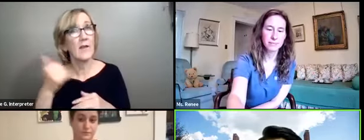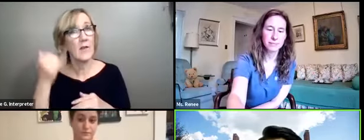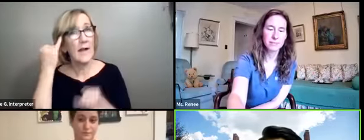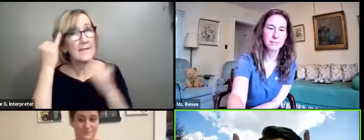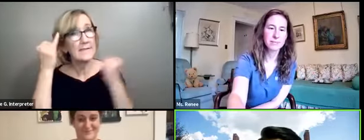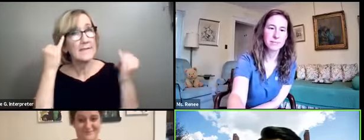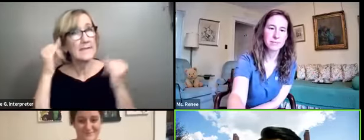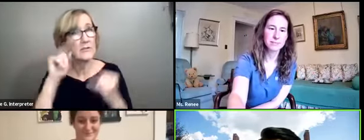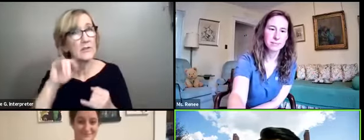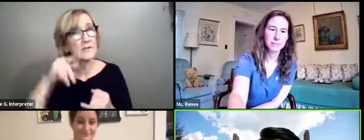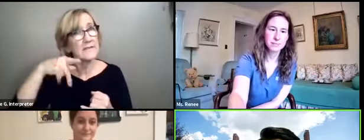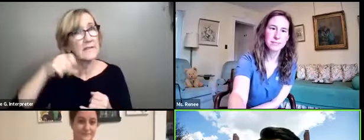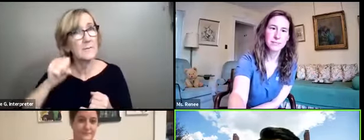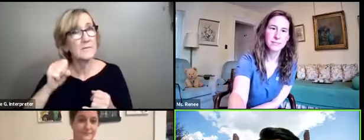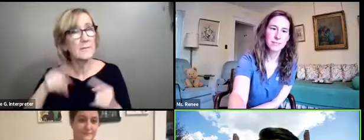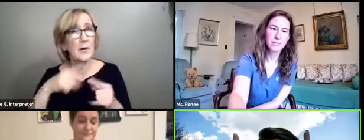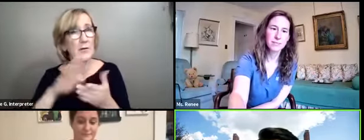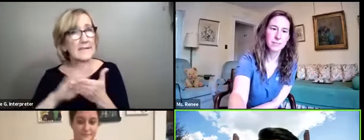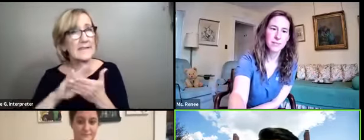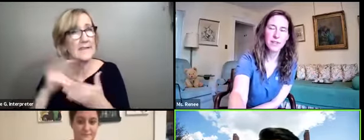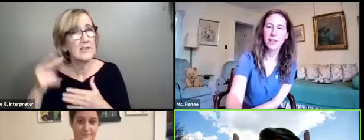historic surfaces or anything like that?